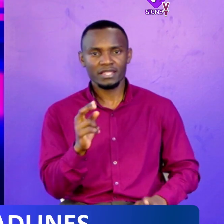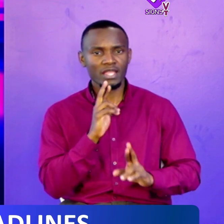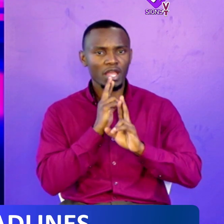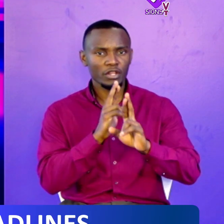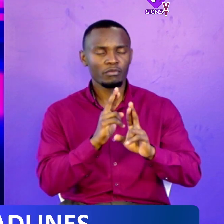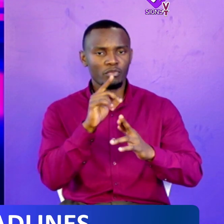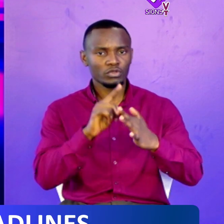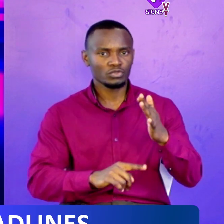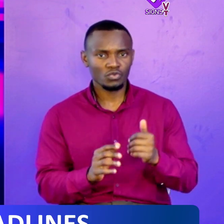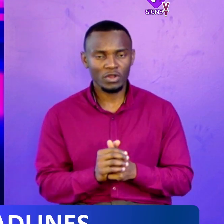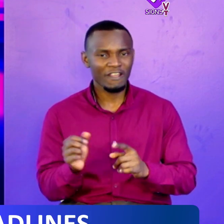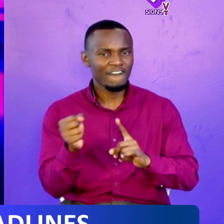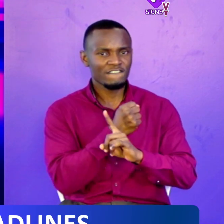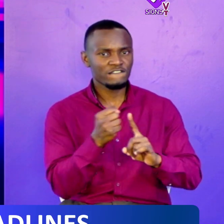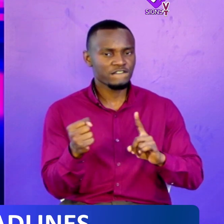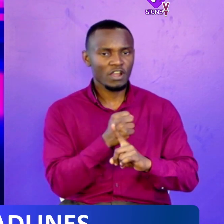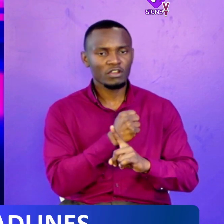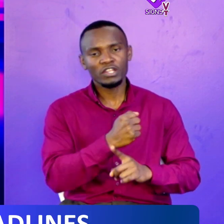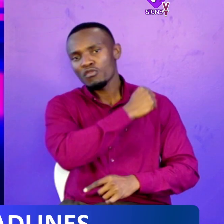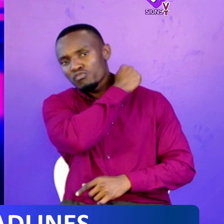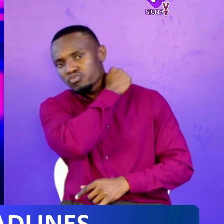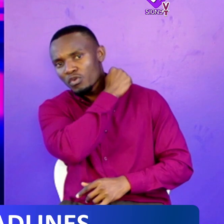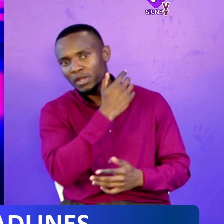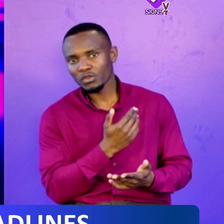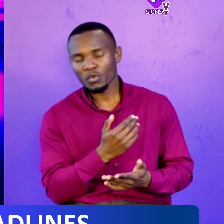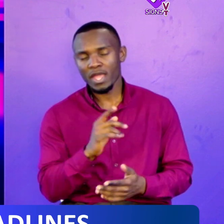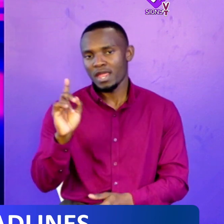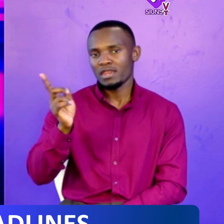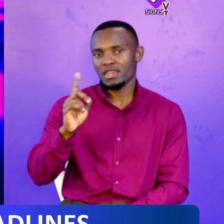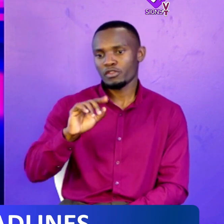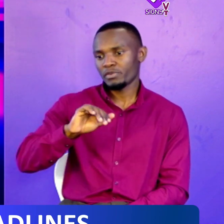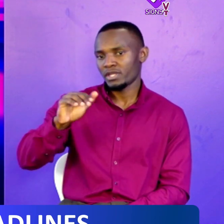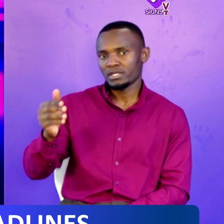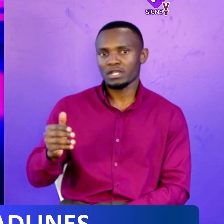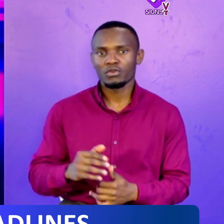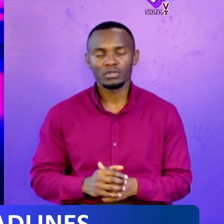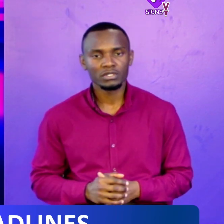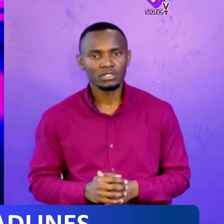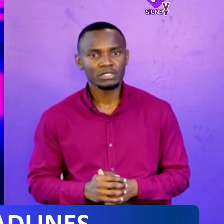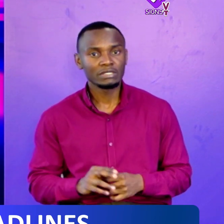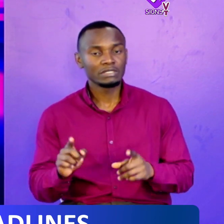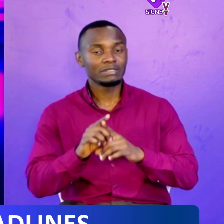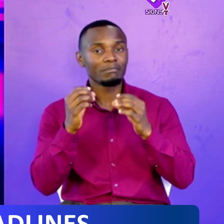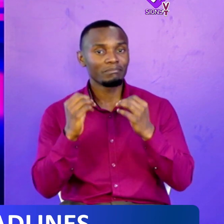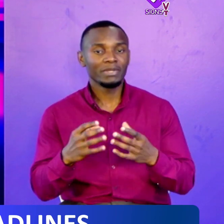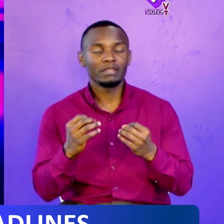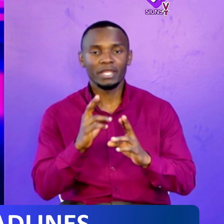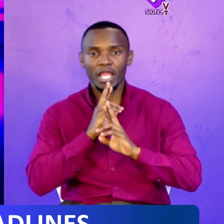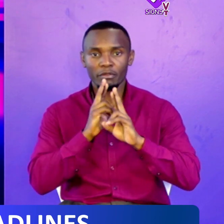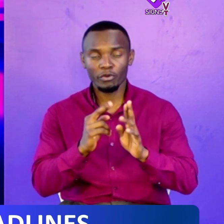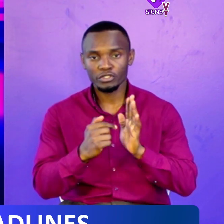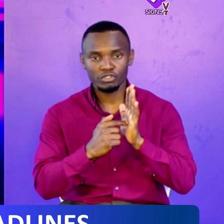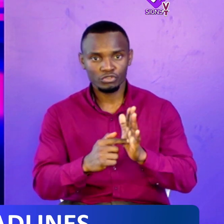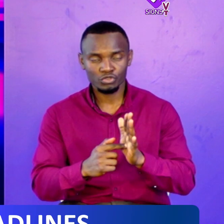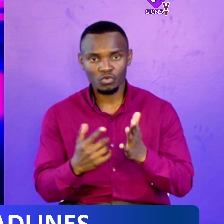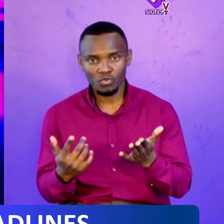robberies in the Nairobi CBD. And anxiety has gripped Nairobians after an influx of reports of violent robberies, attacks